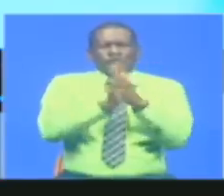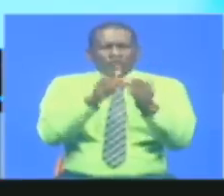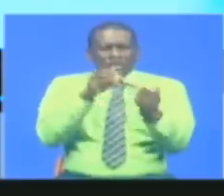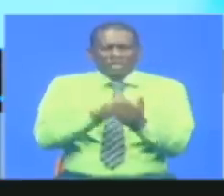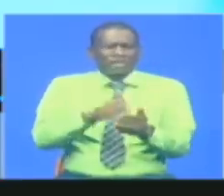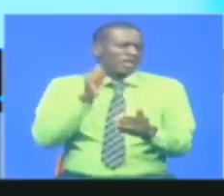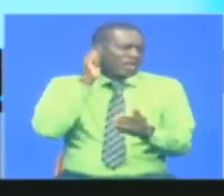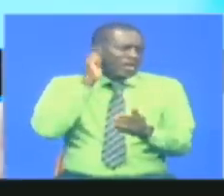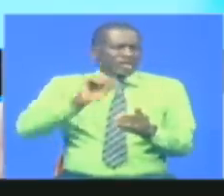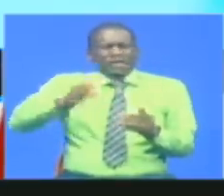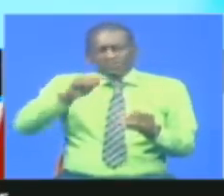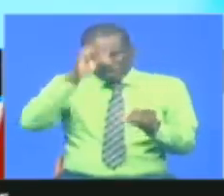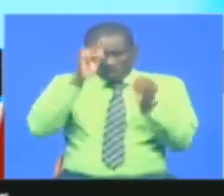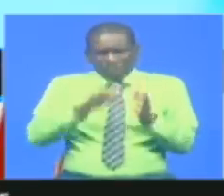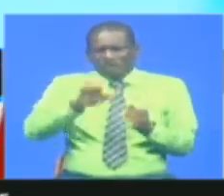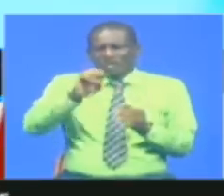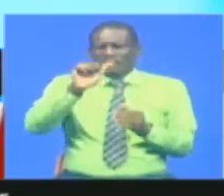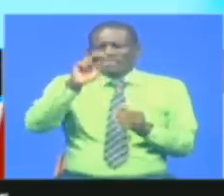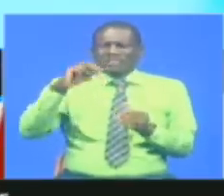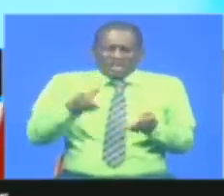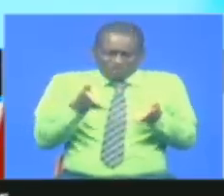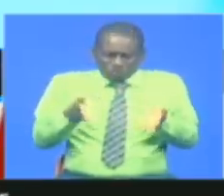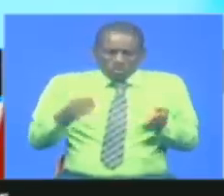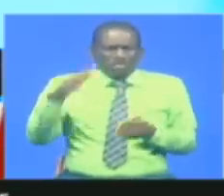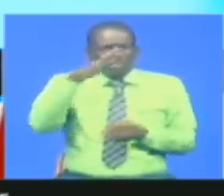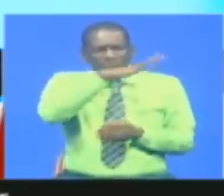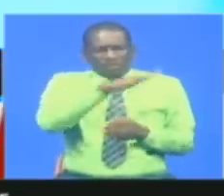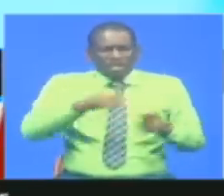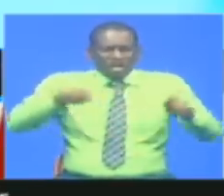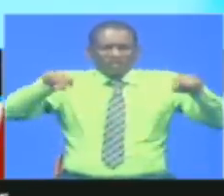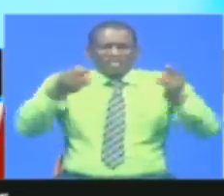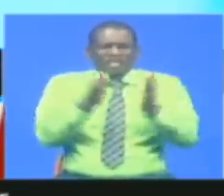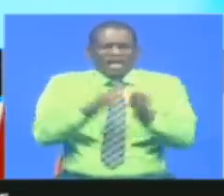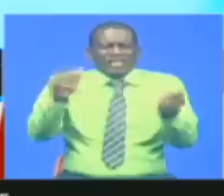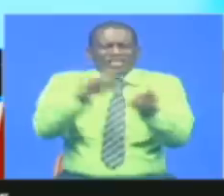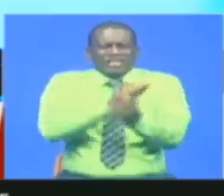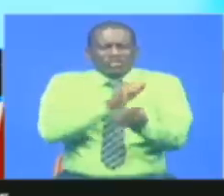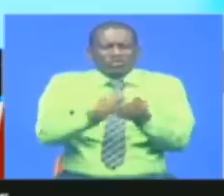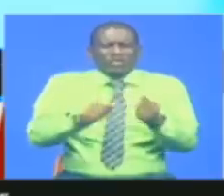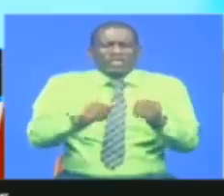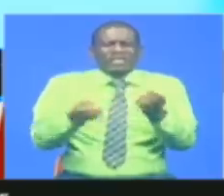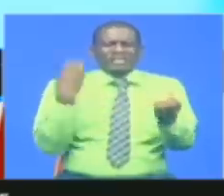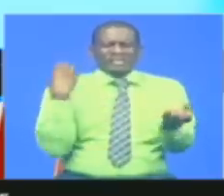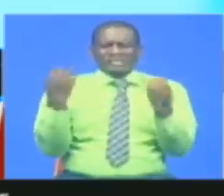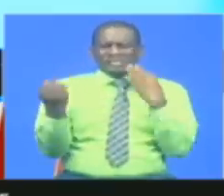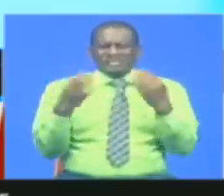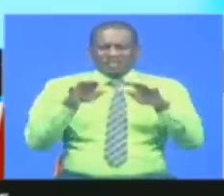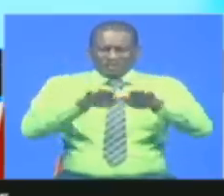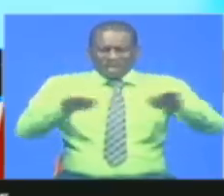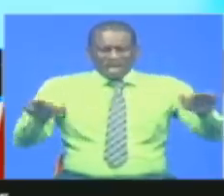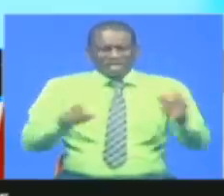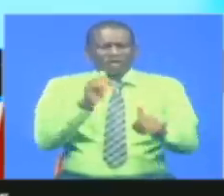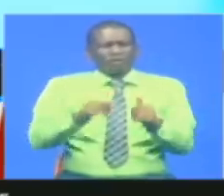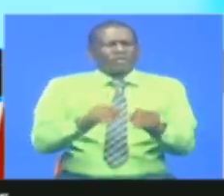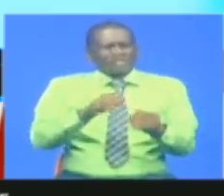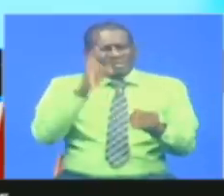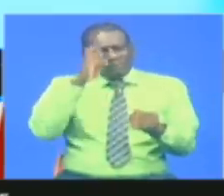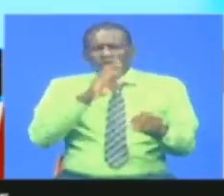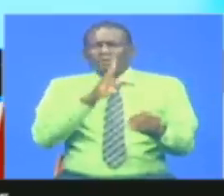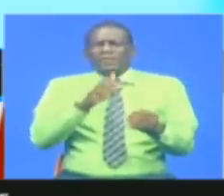Nandi County Governor Stephen Sang has this evening invaded and destroyed parts of a tea plantation believed to belong to once powerful Henry